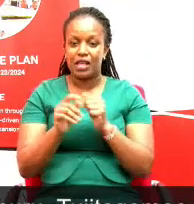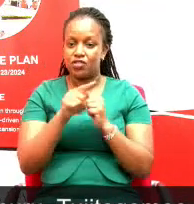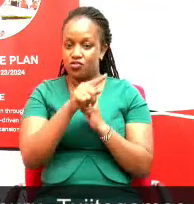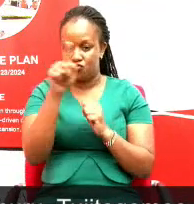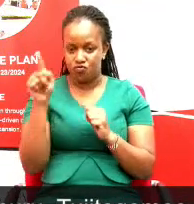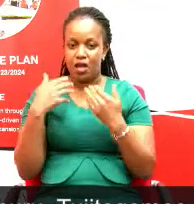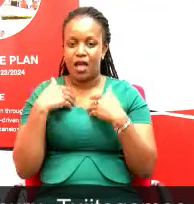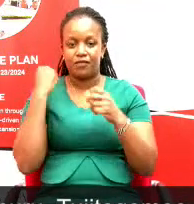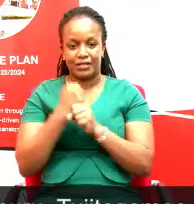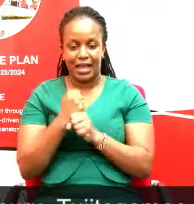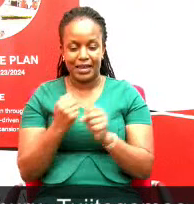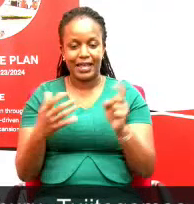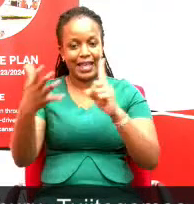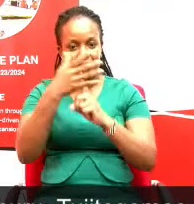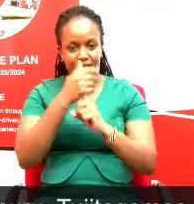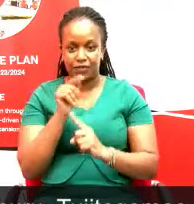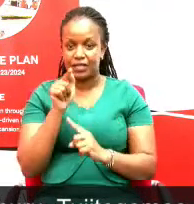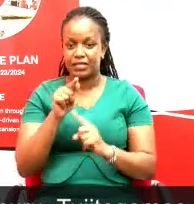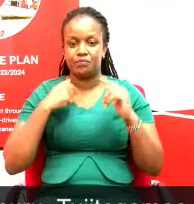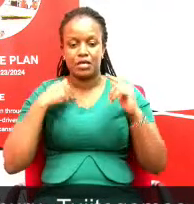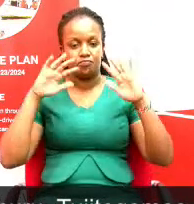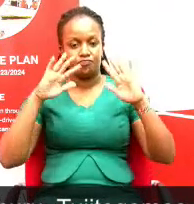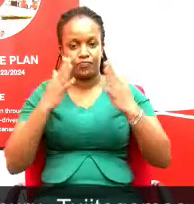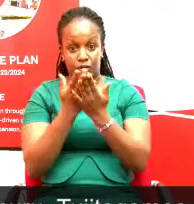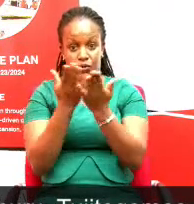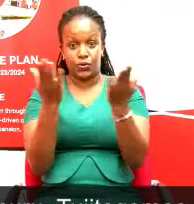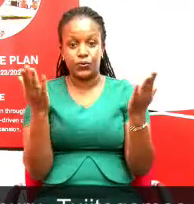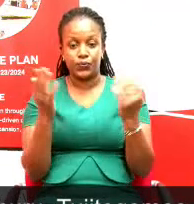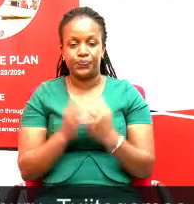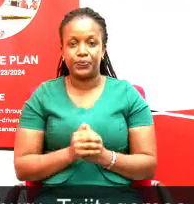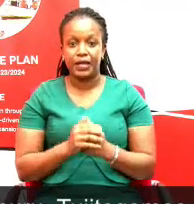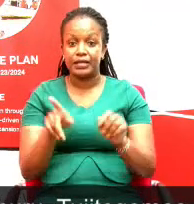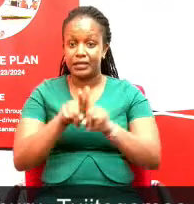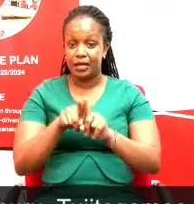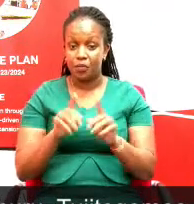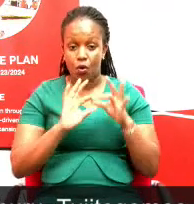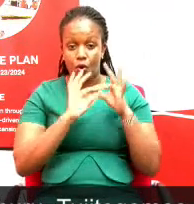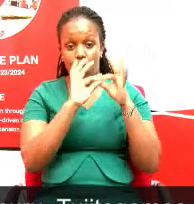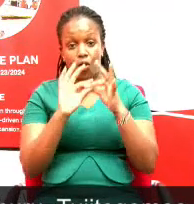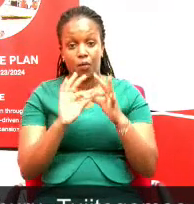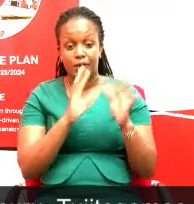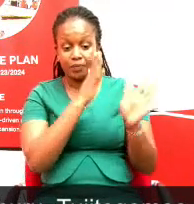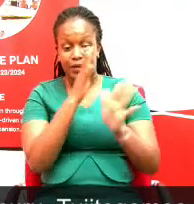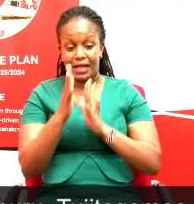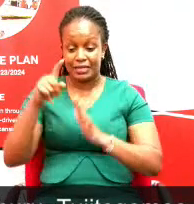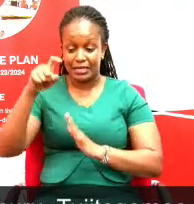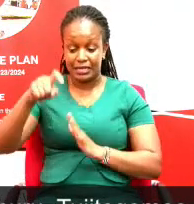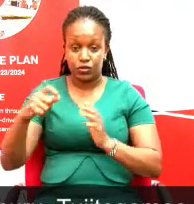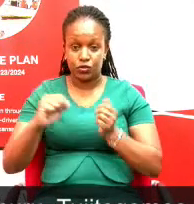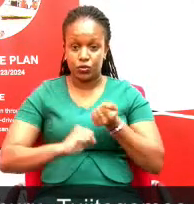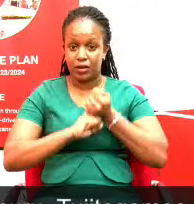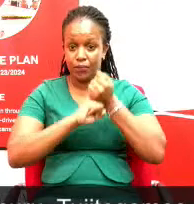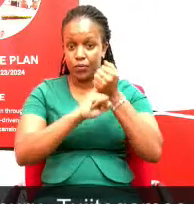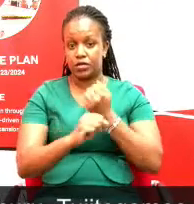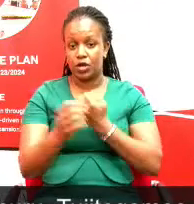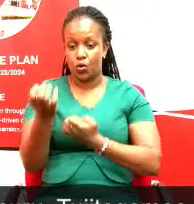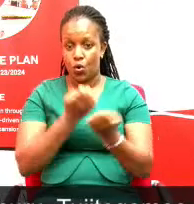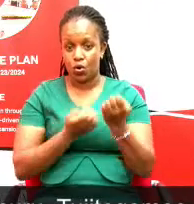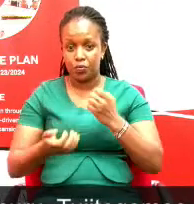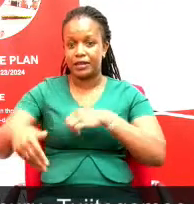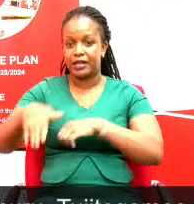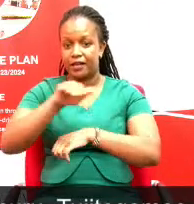I congratulate you. Additionally, the corporate plan seeks to support the economic recovery